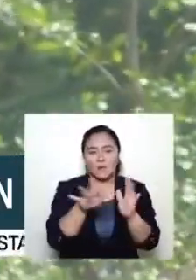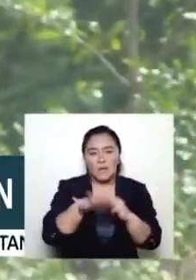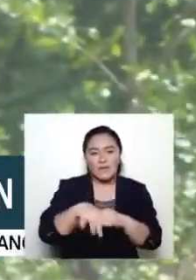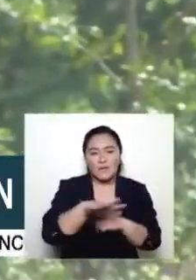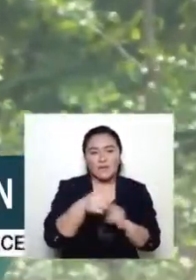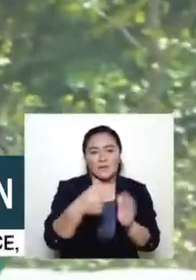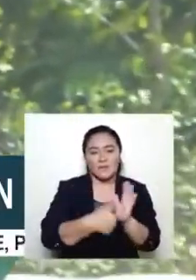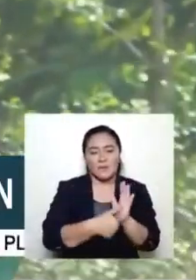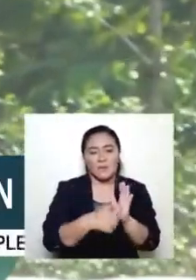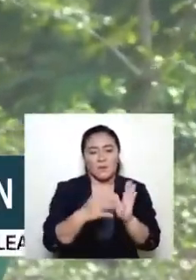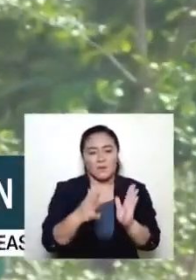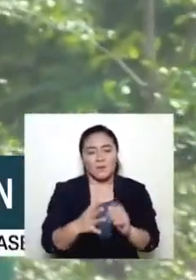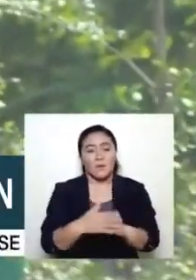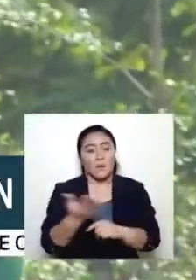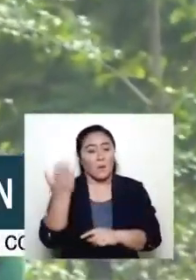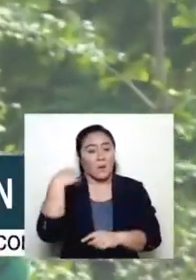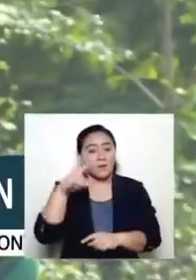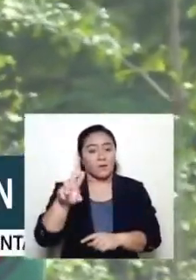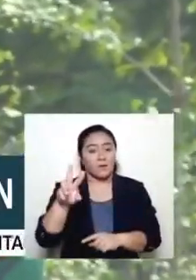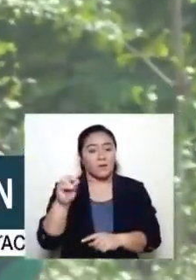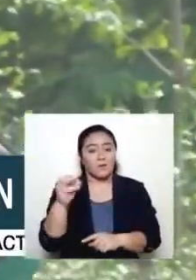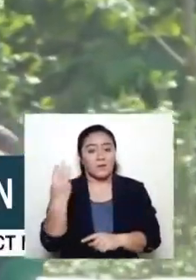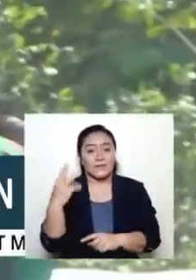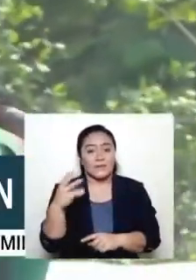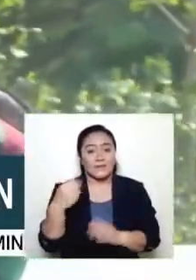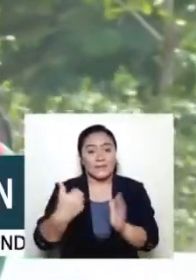in the 2016 elections, Marcos obtained